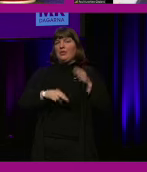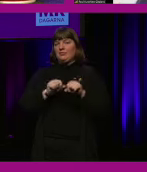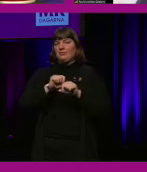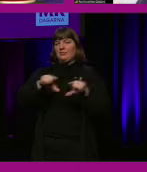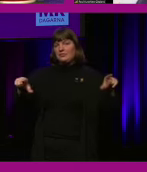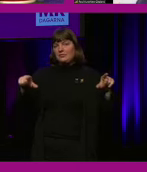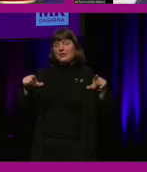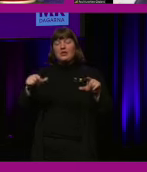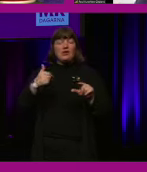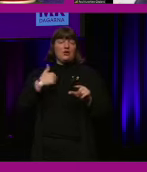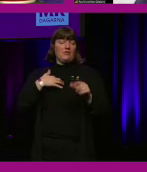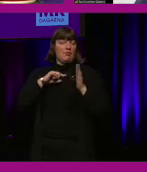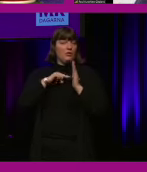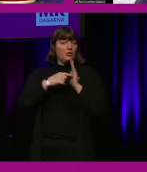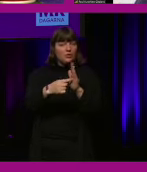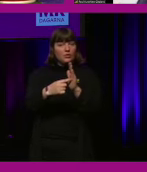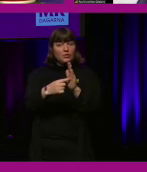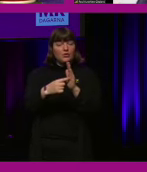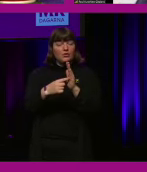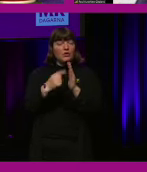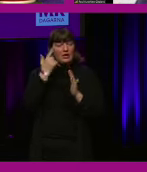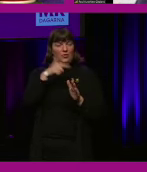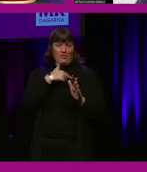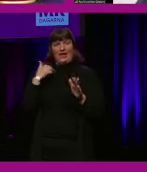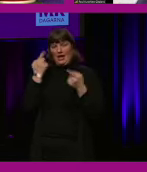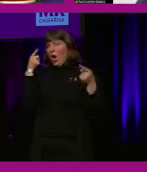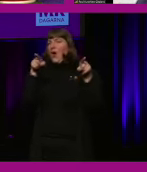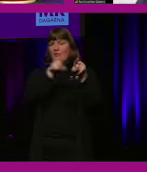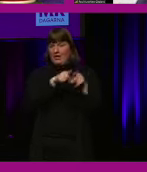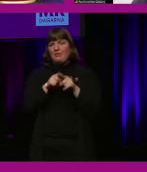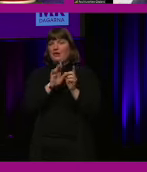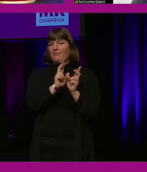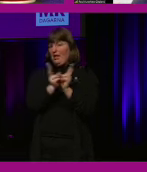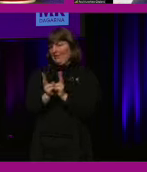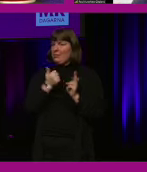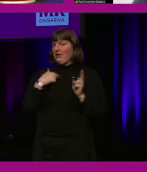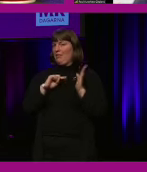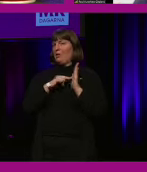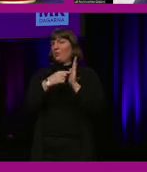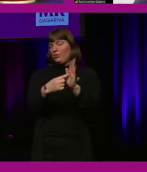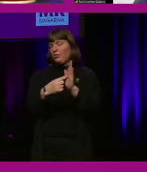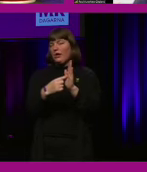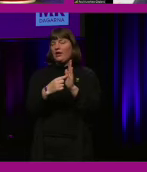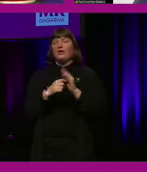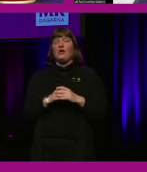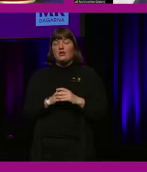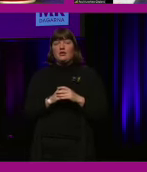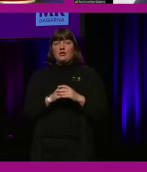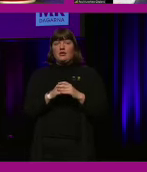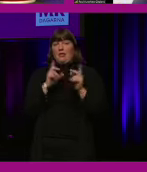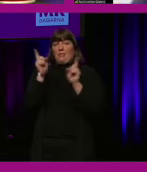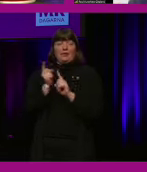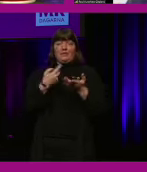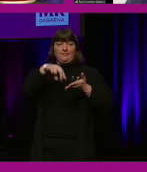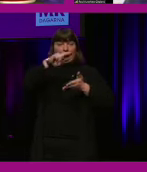like to emphasize, I think we're agreeing with each other, so it's a question of emphasis. The Universal Declaration of Human Rights was